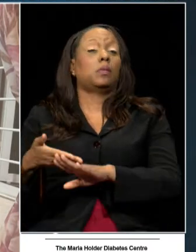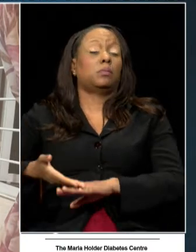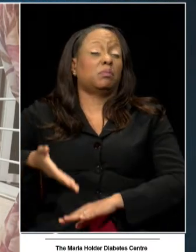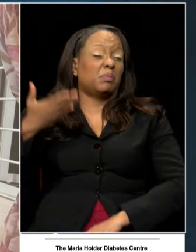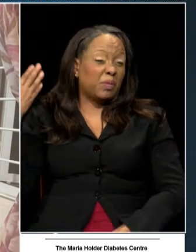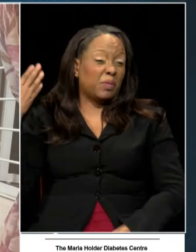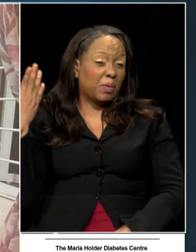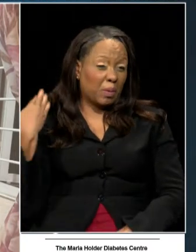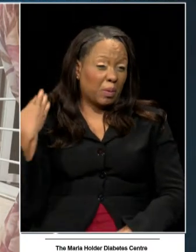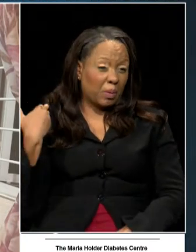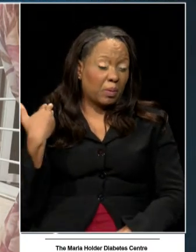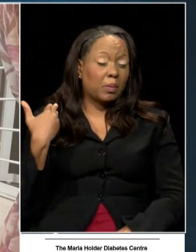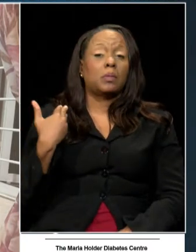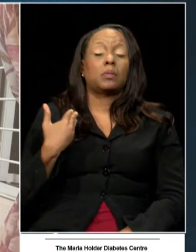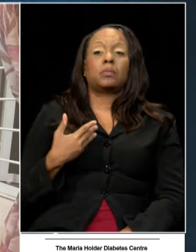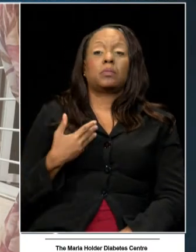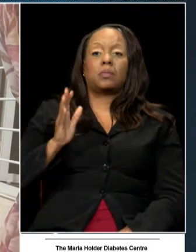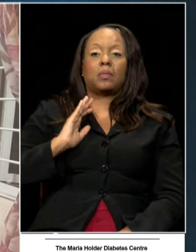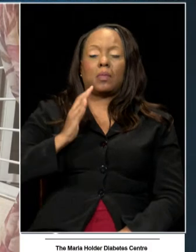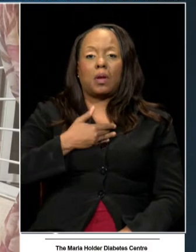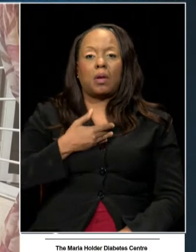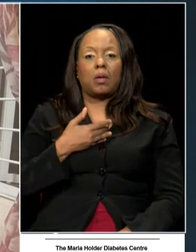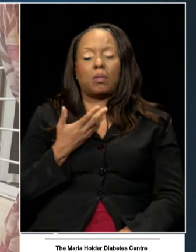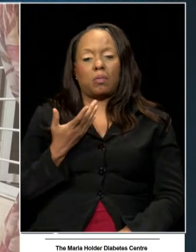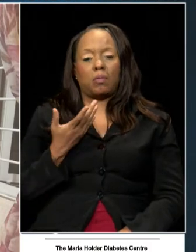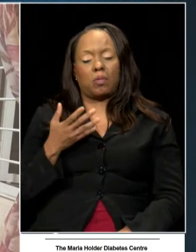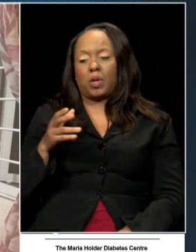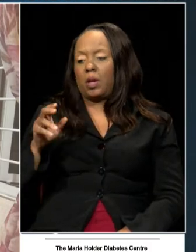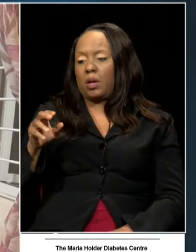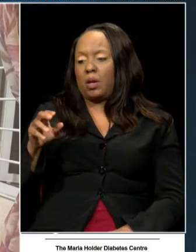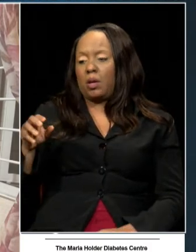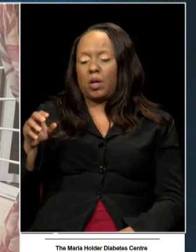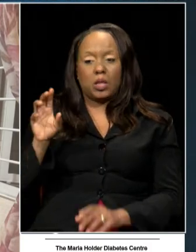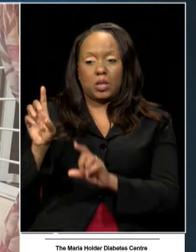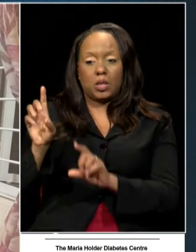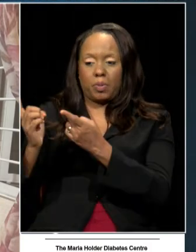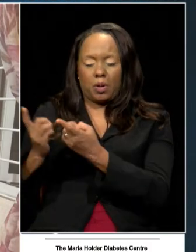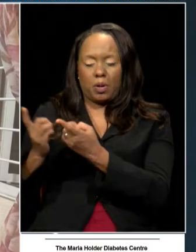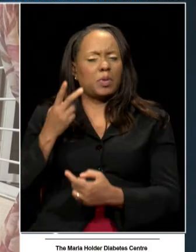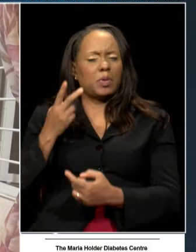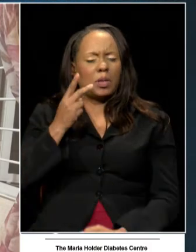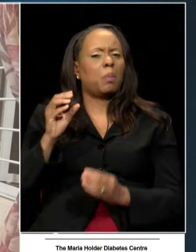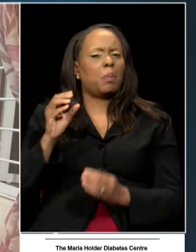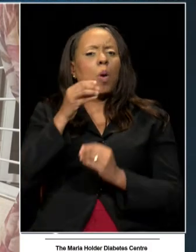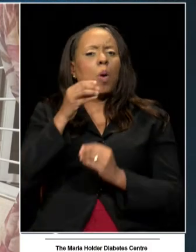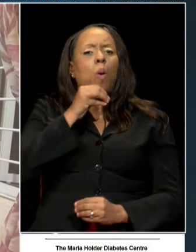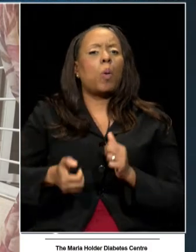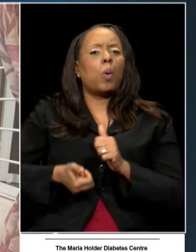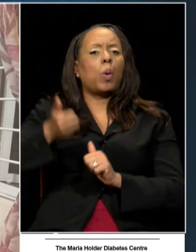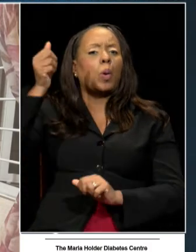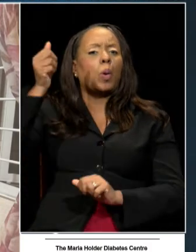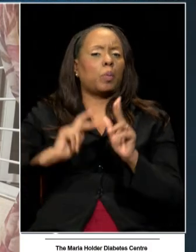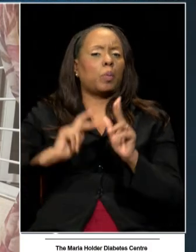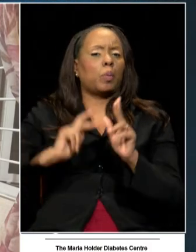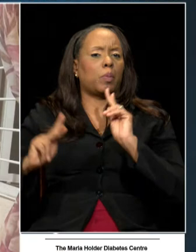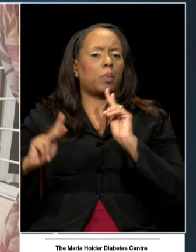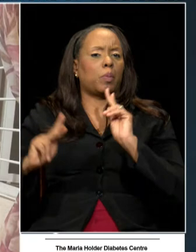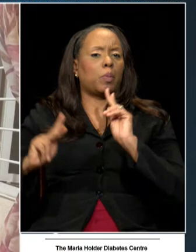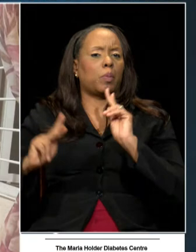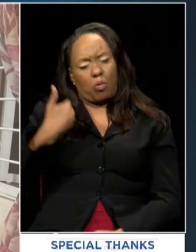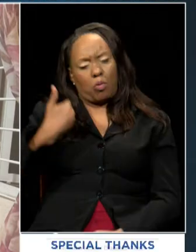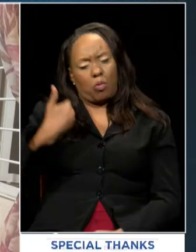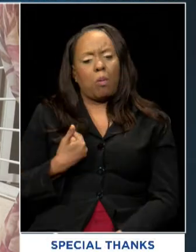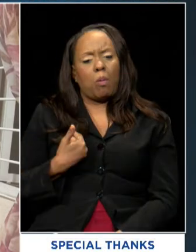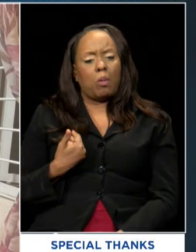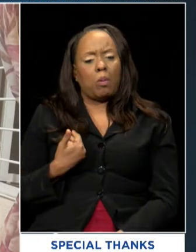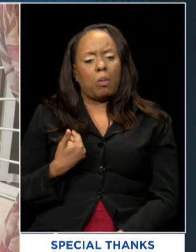stroke rehabilitation unit, which was about 7 years ago, we would see much older people presenting with strokes, people in